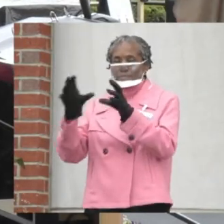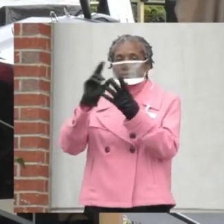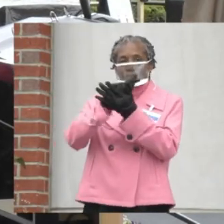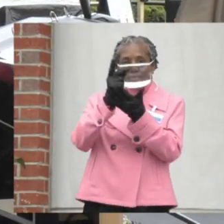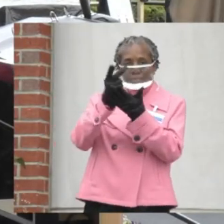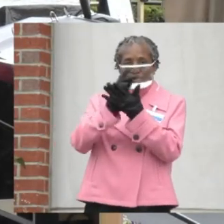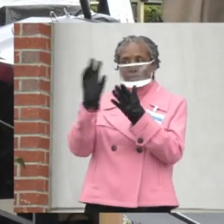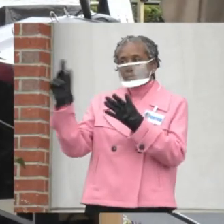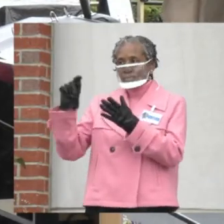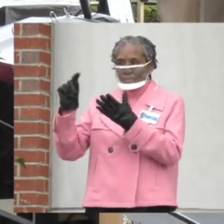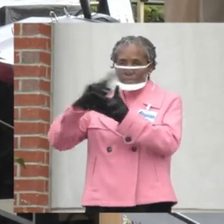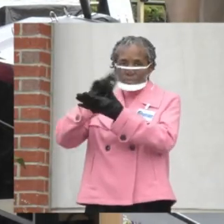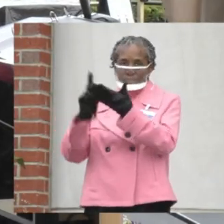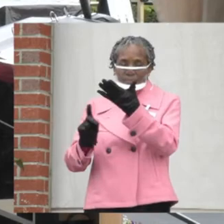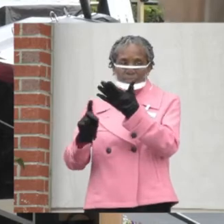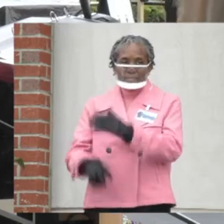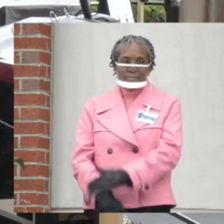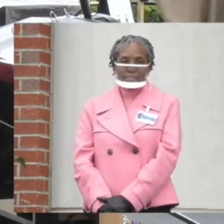Design.